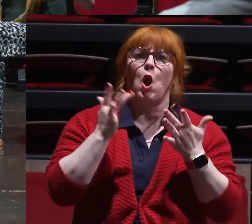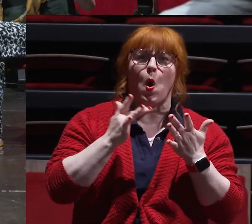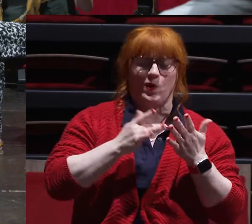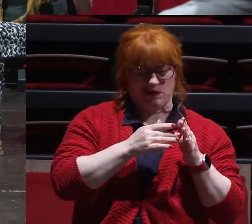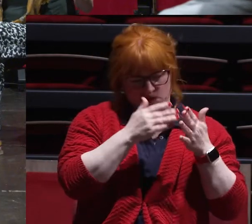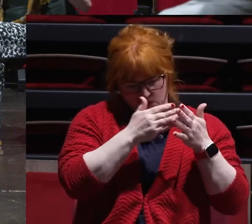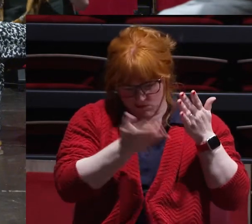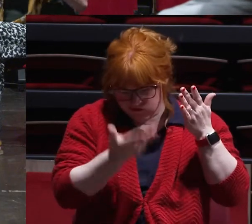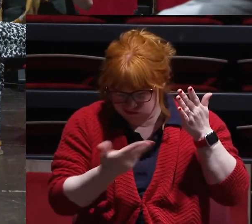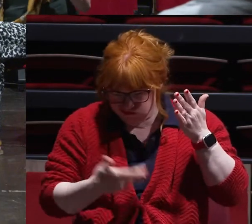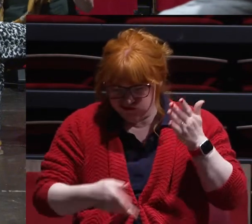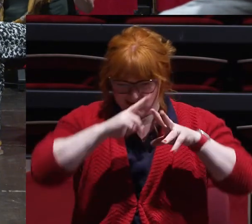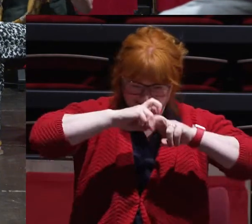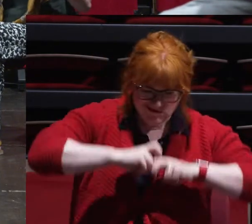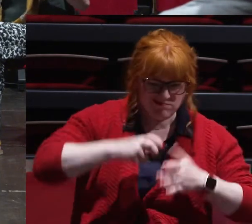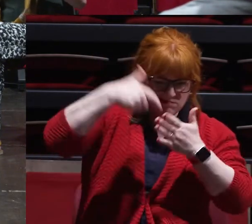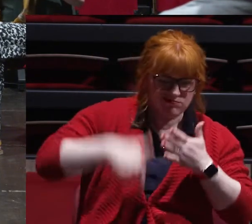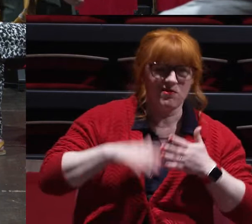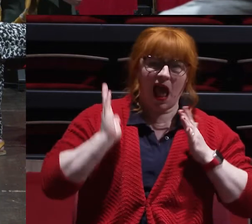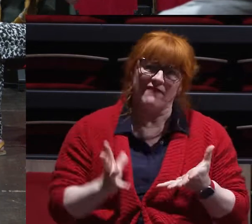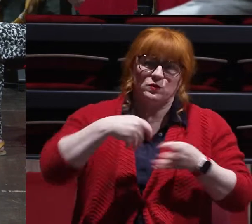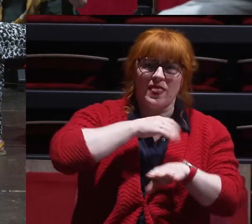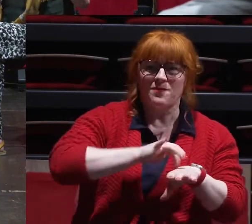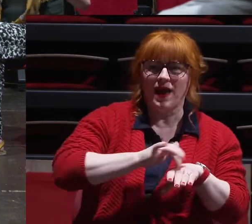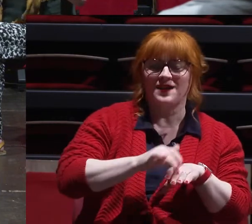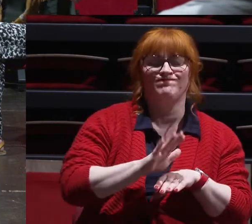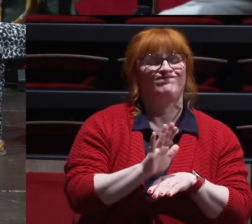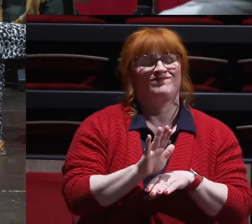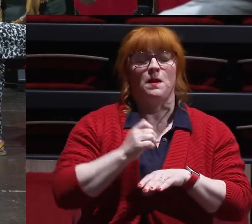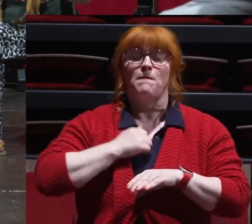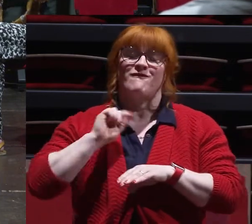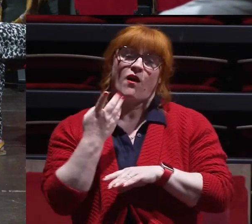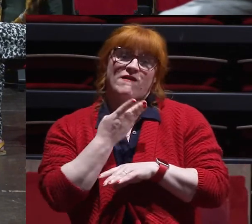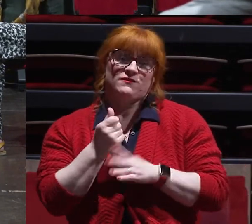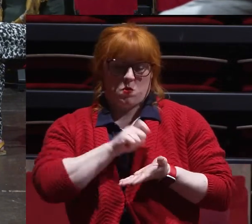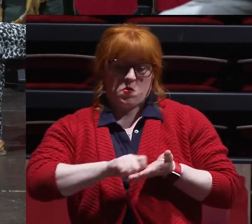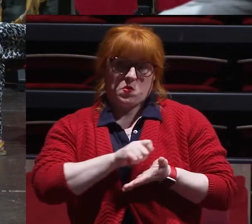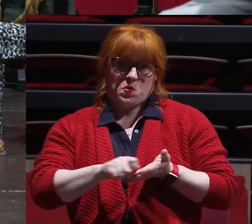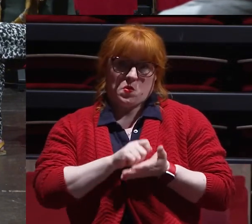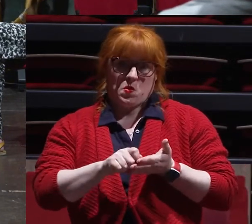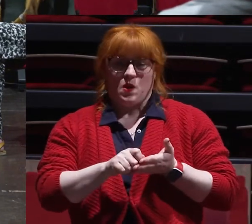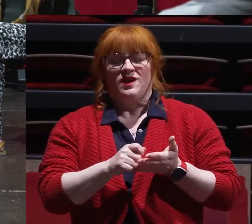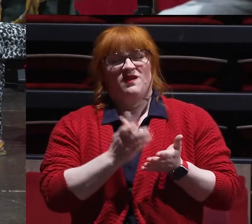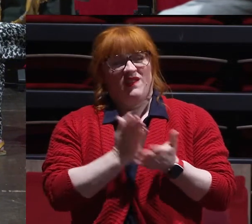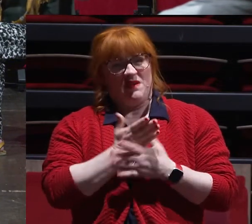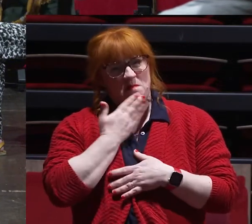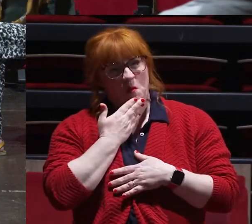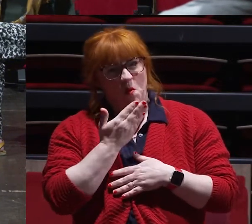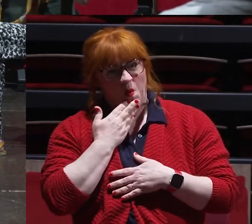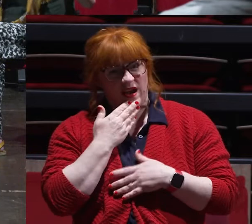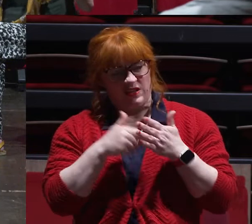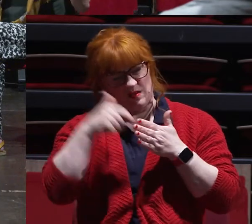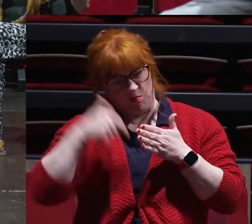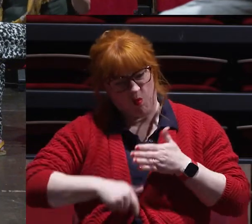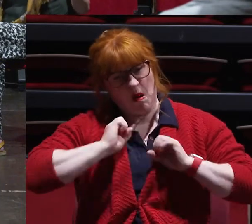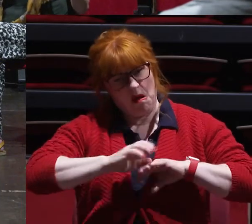have to show all your homework, but you really don't. So the first few drafts were very turgid, boring, biopic sort